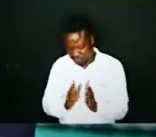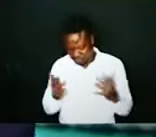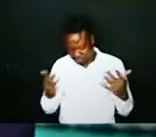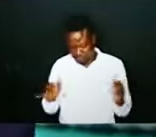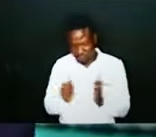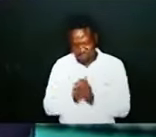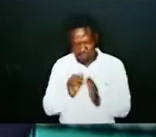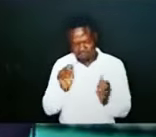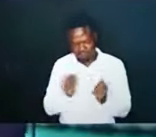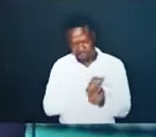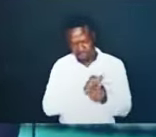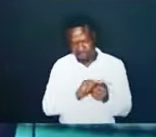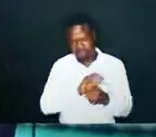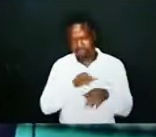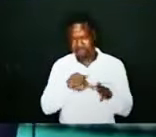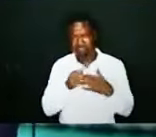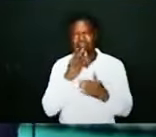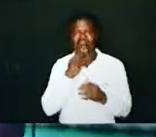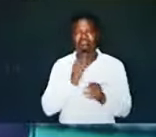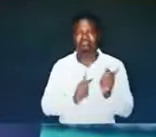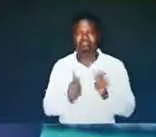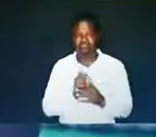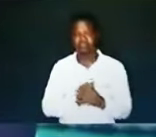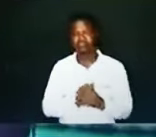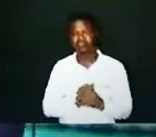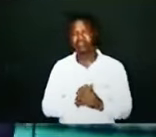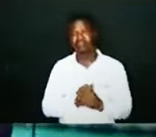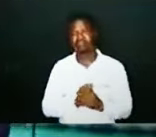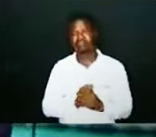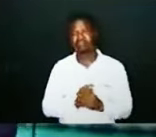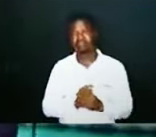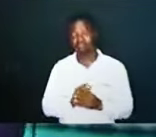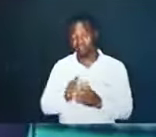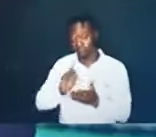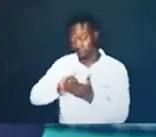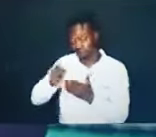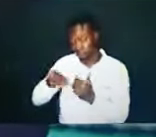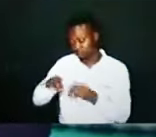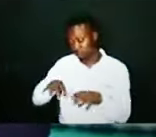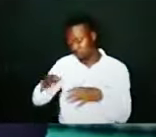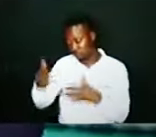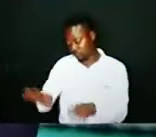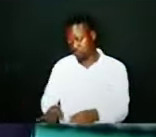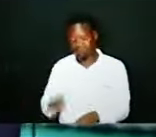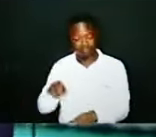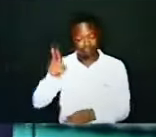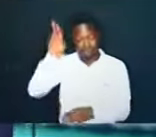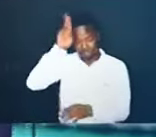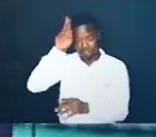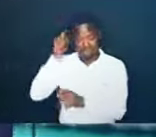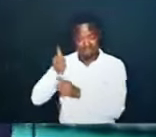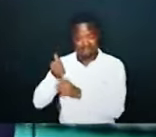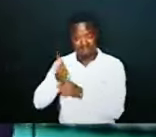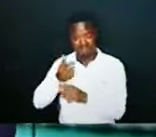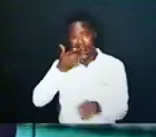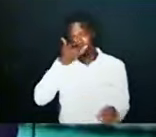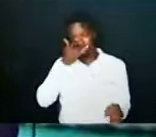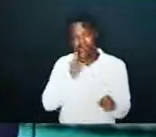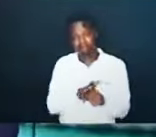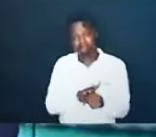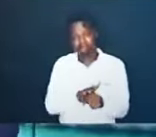Crampa, we better you that for in us. And besides the setting of the date, Haman had actually promised to